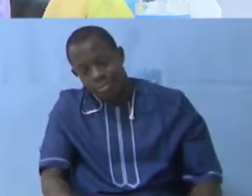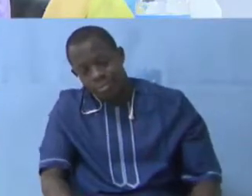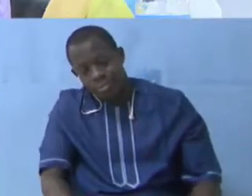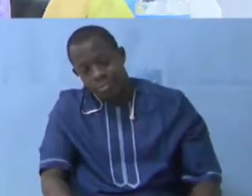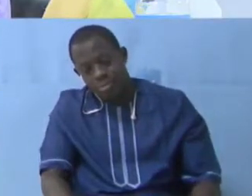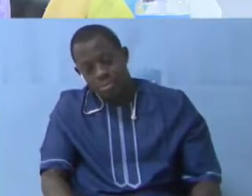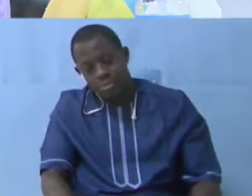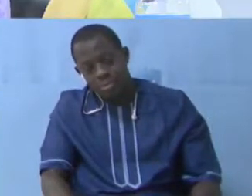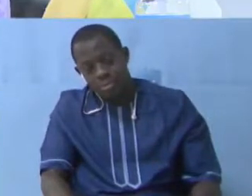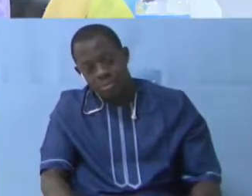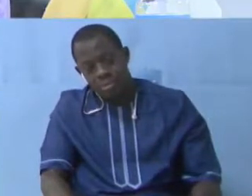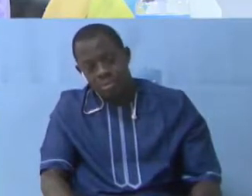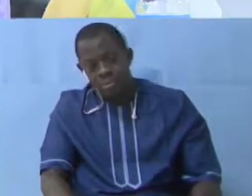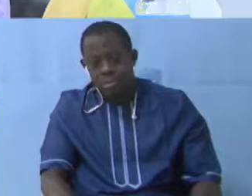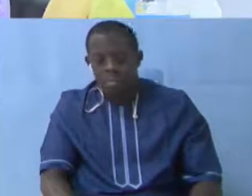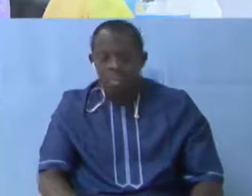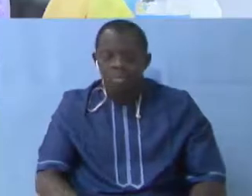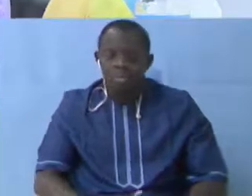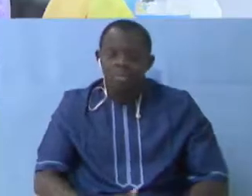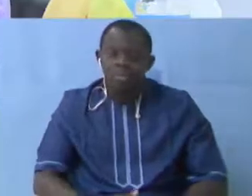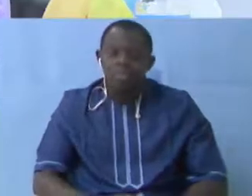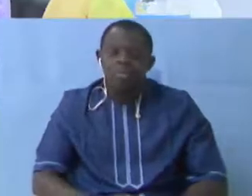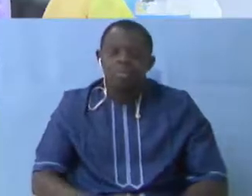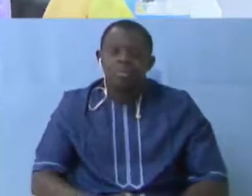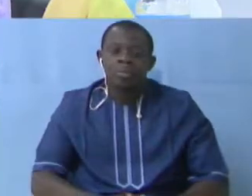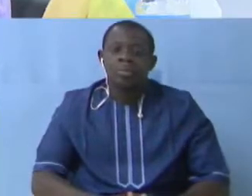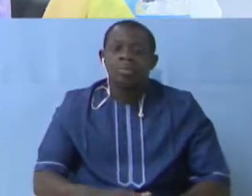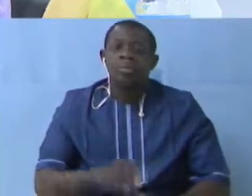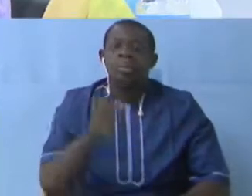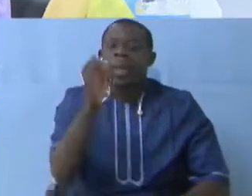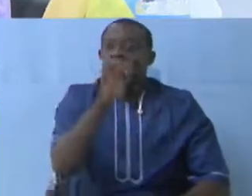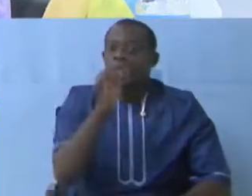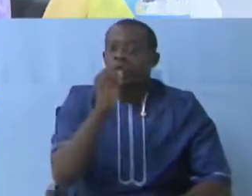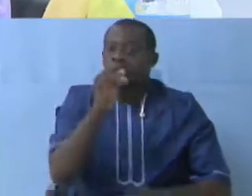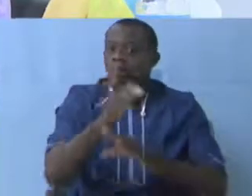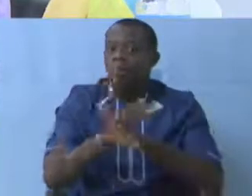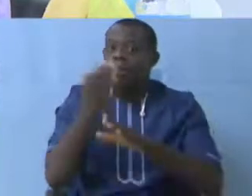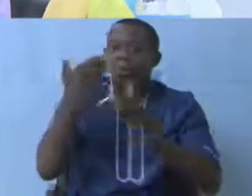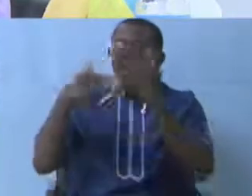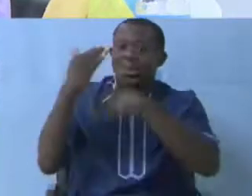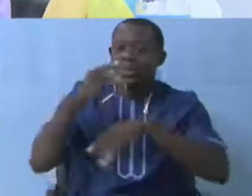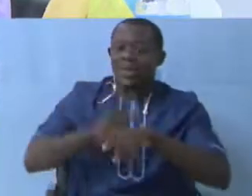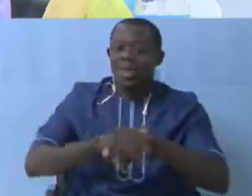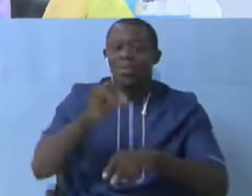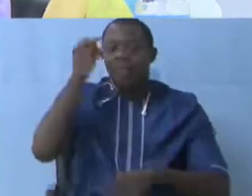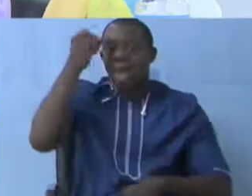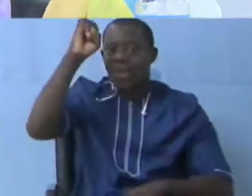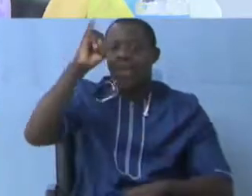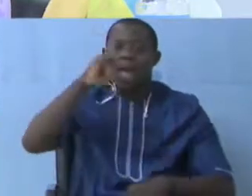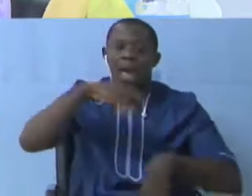at that time, the idea of coalition was really